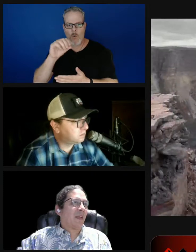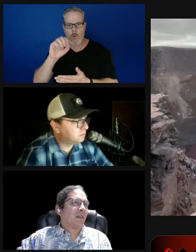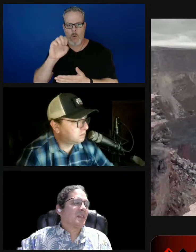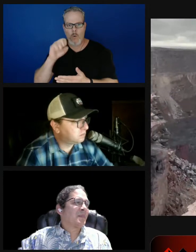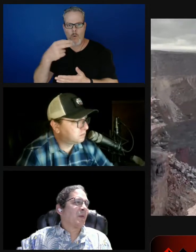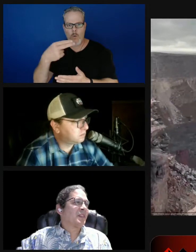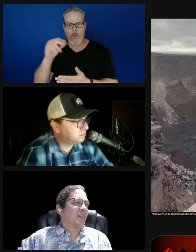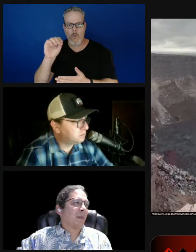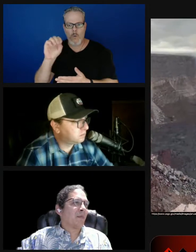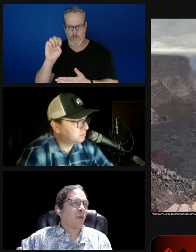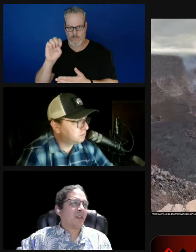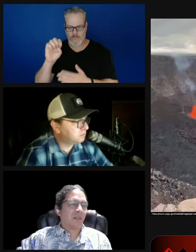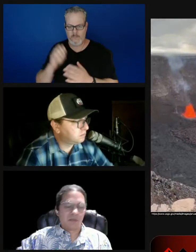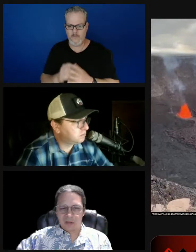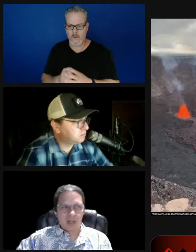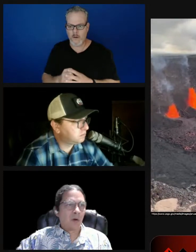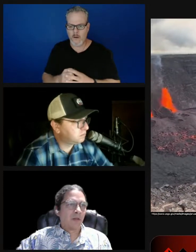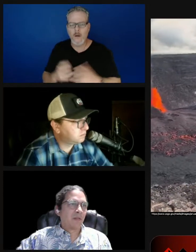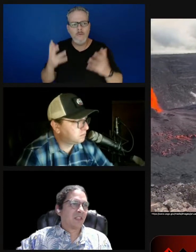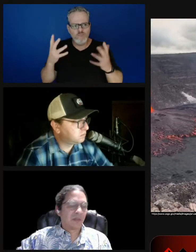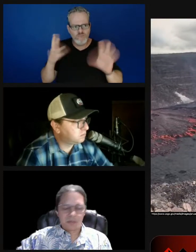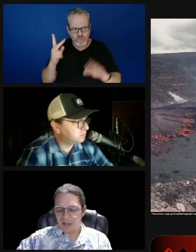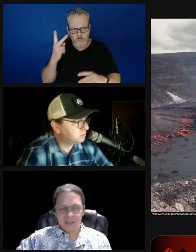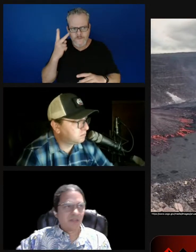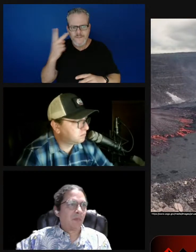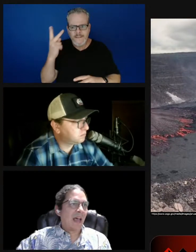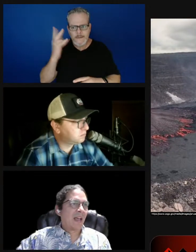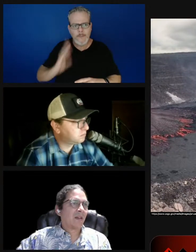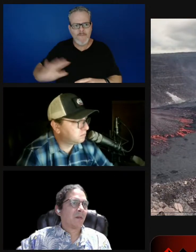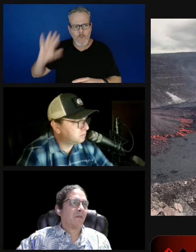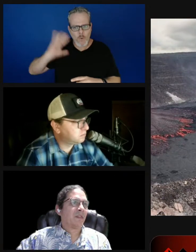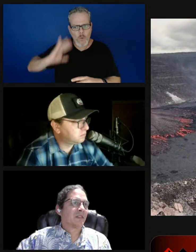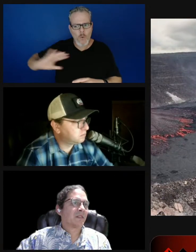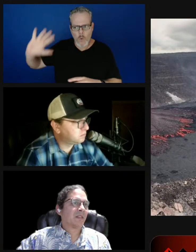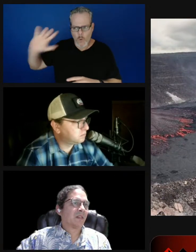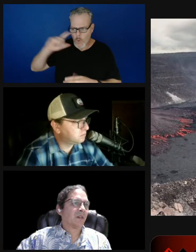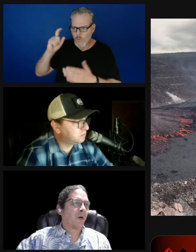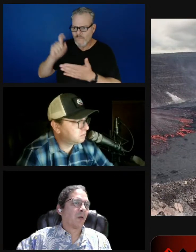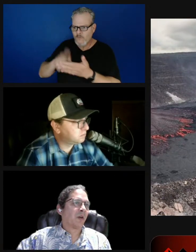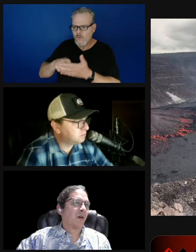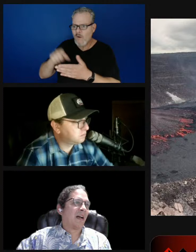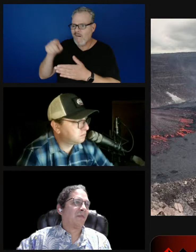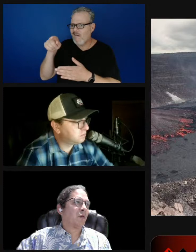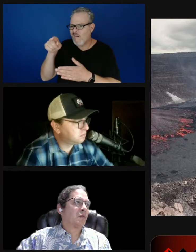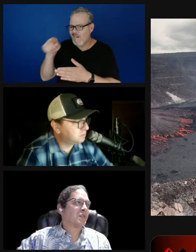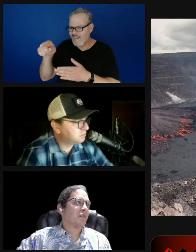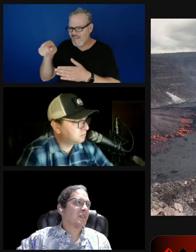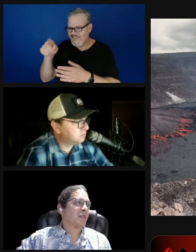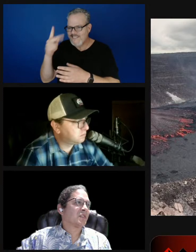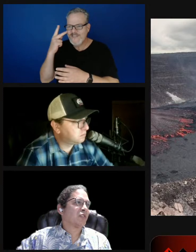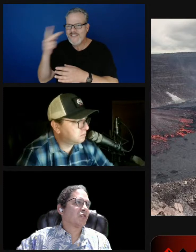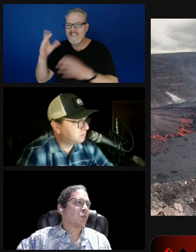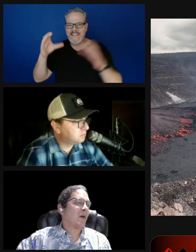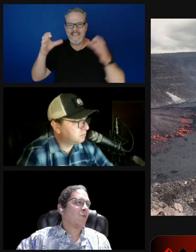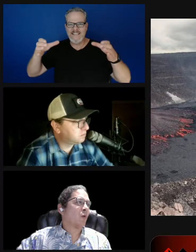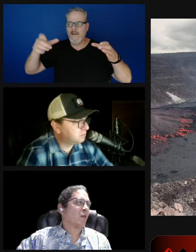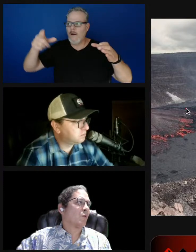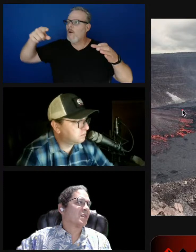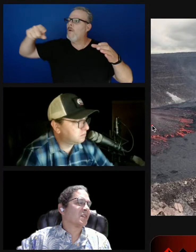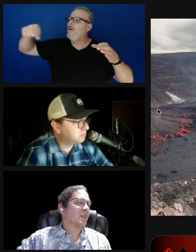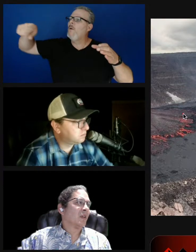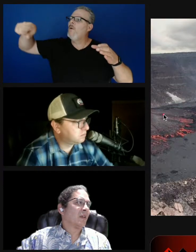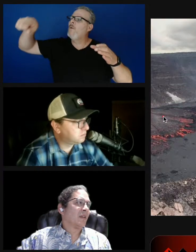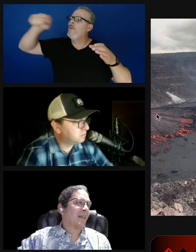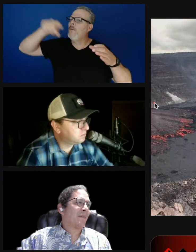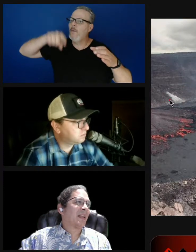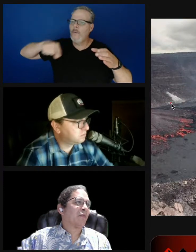And this is something we've seen a little bit before. You see there's a couple other these spots of black of these earlier flows of these other stages as well, whether it